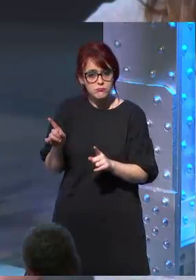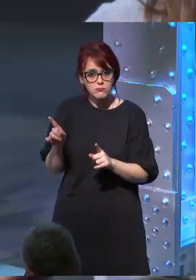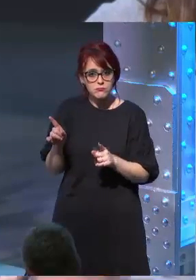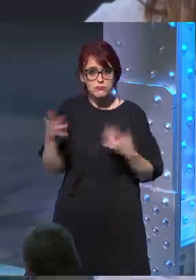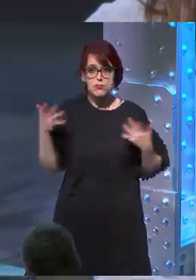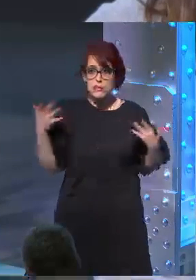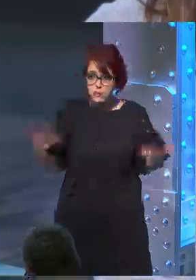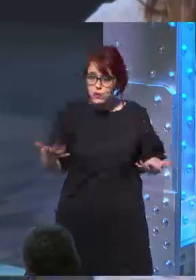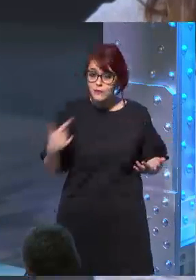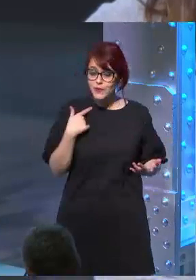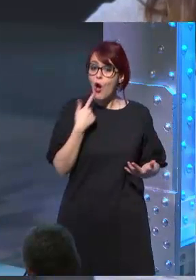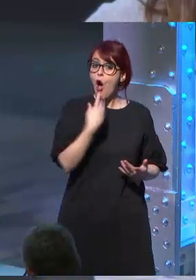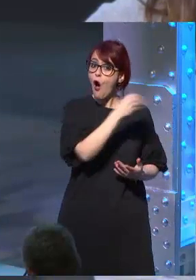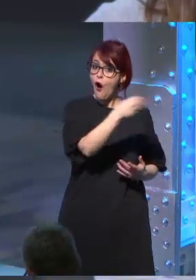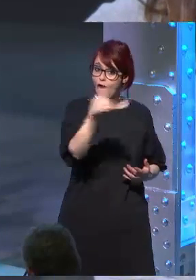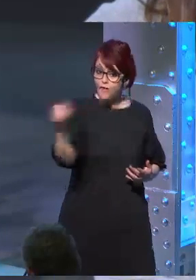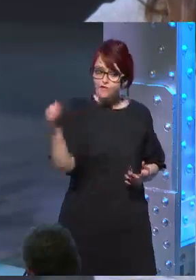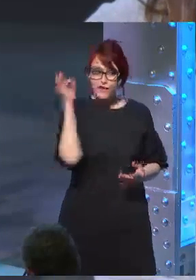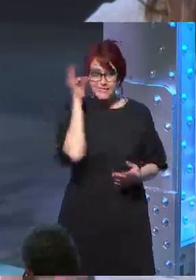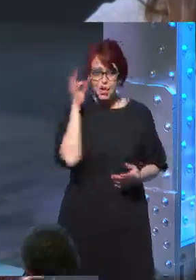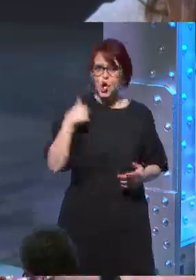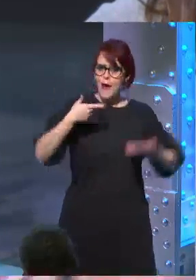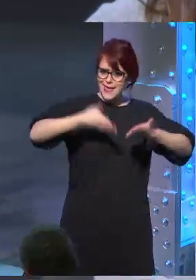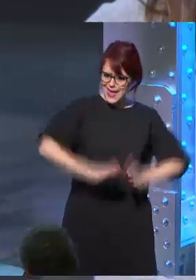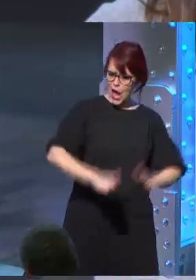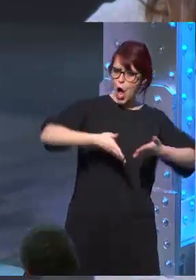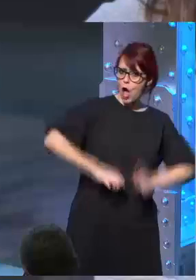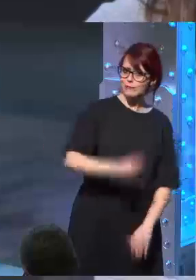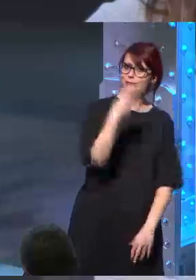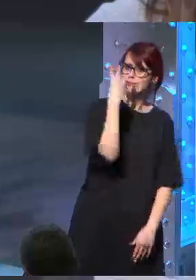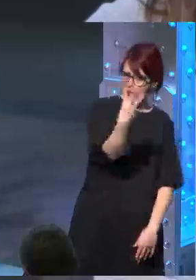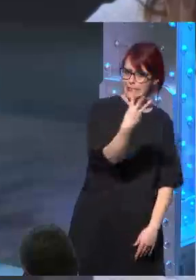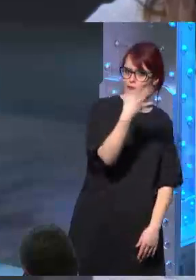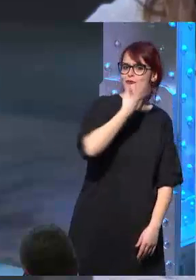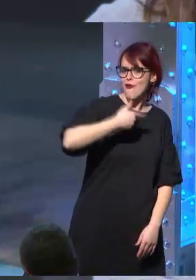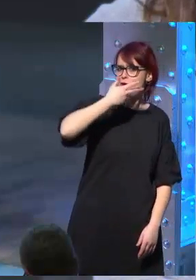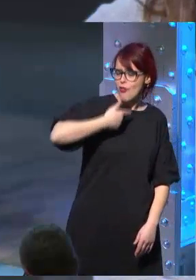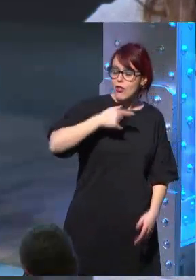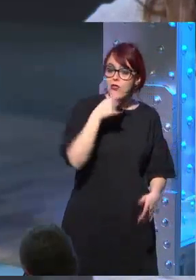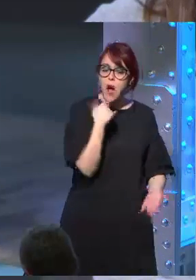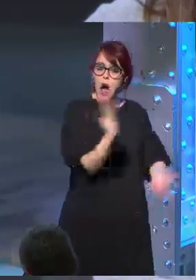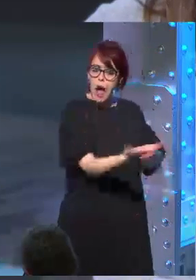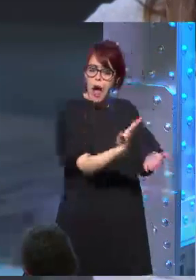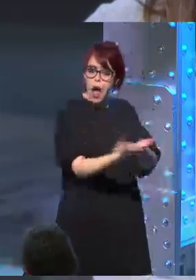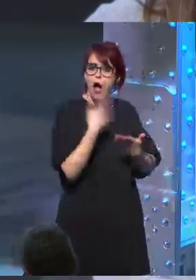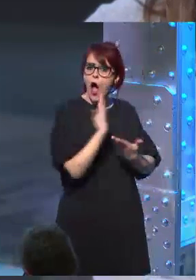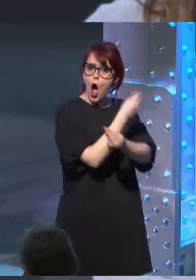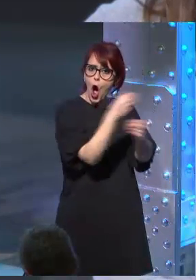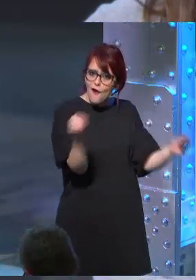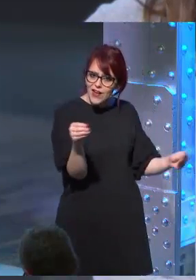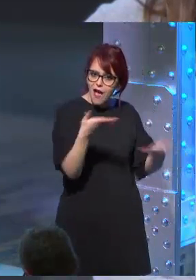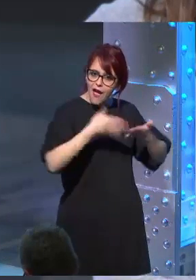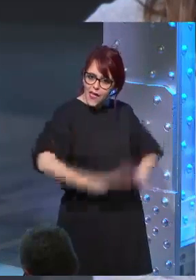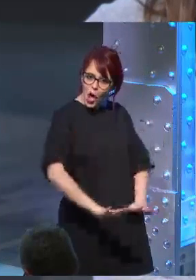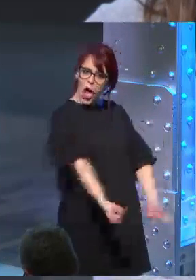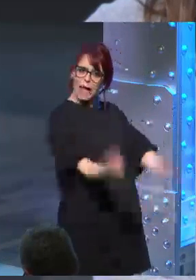good news, and we risk believing these. I've had 3 children, and they're